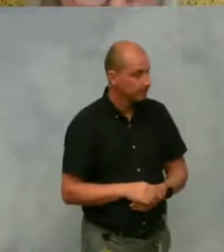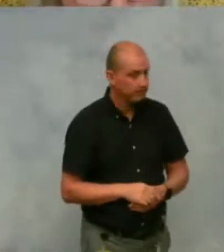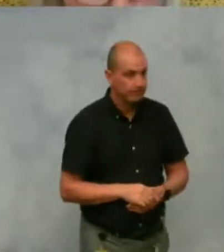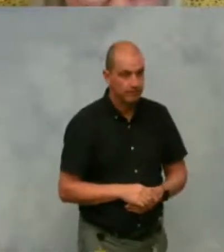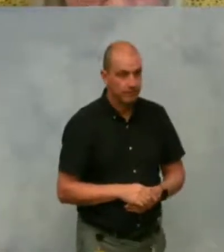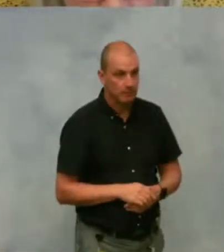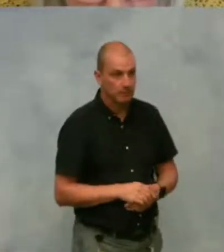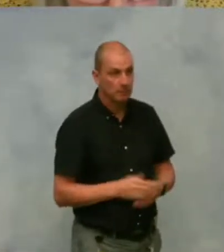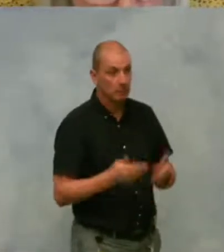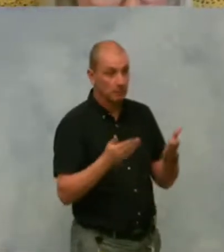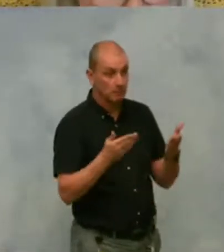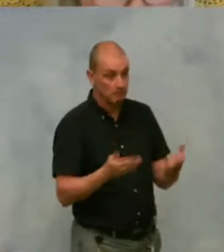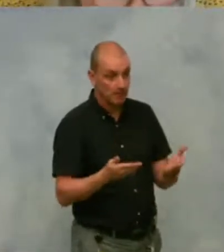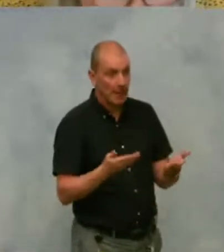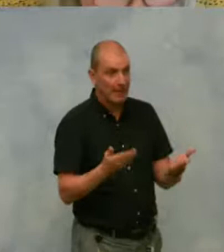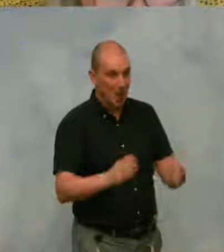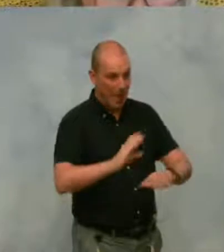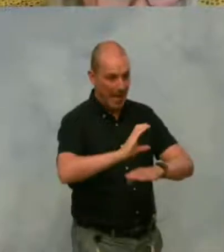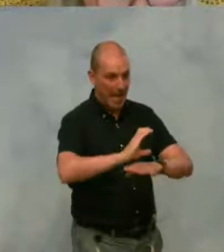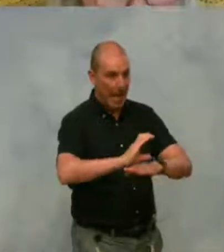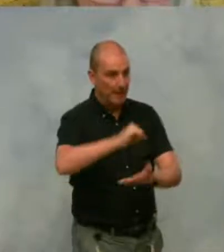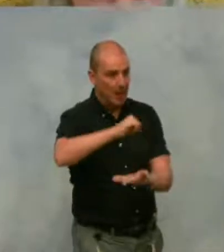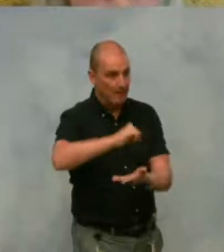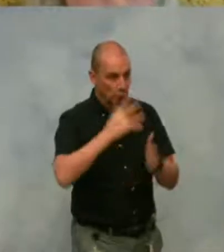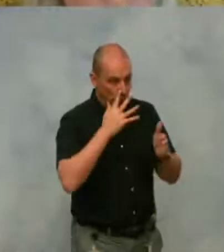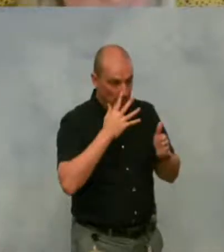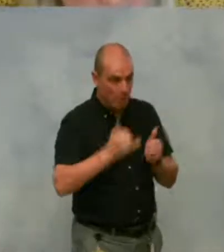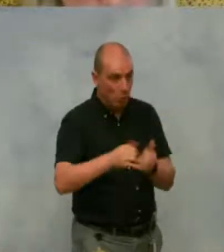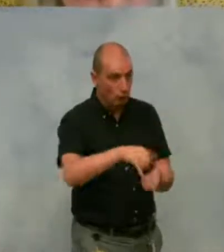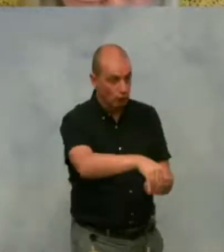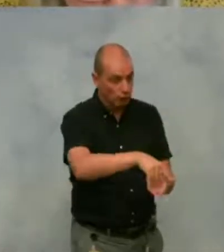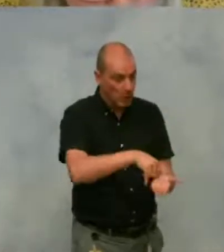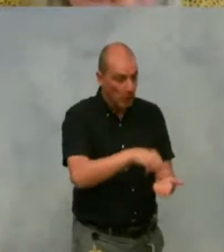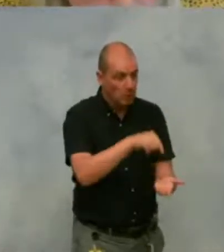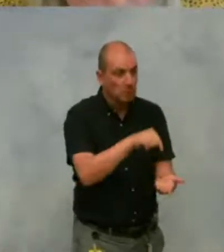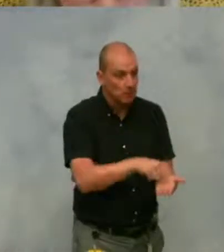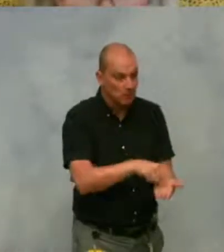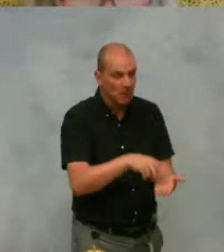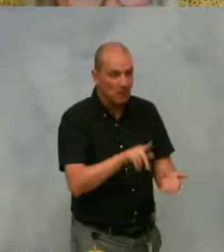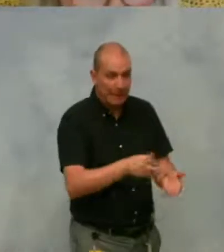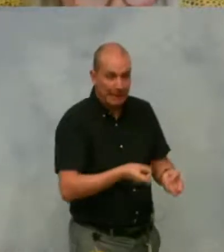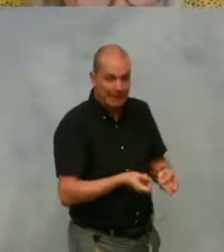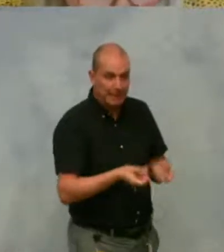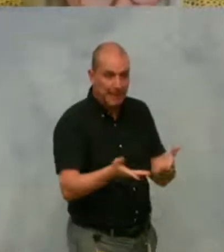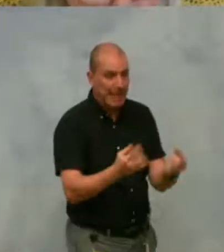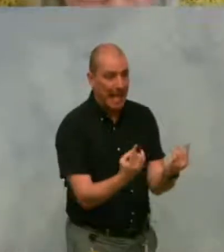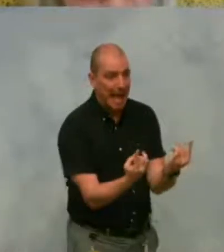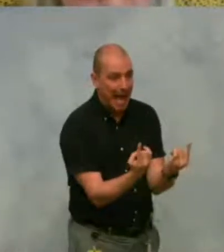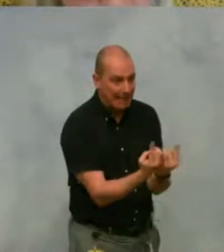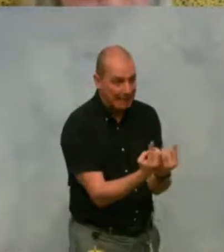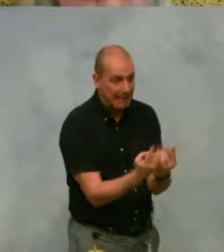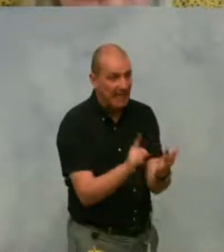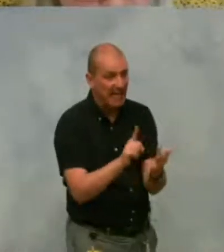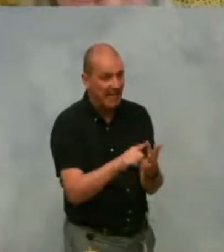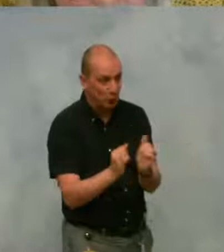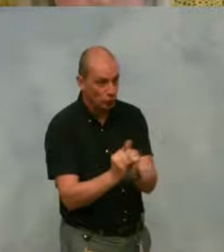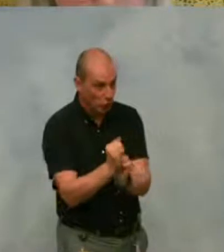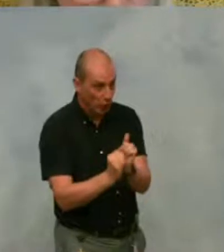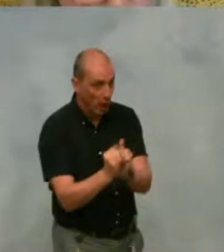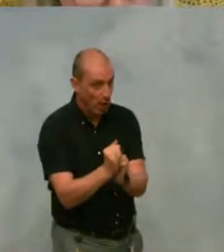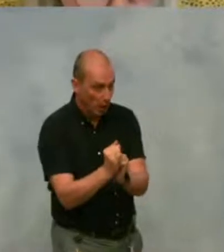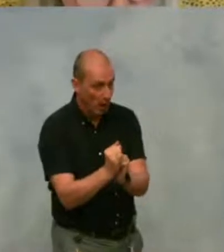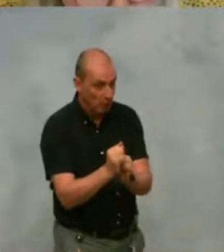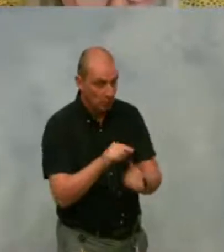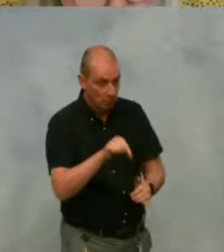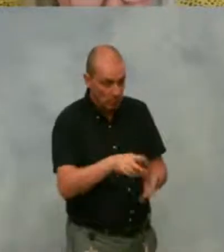So we're now on to our capital budget monitoring reports. This is the spend that we make on our assets and infrastructure. And for this resource, the